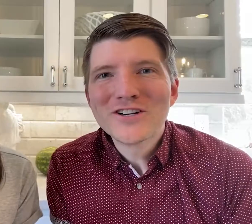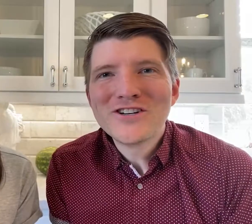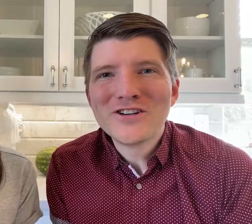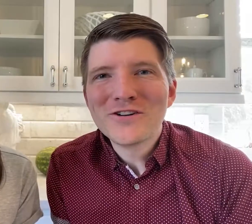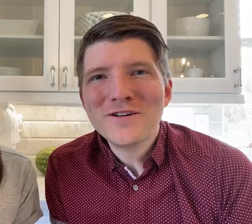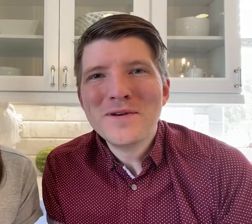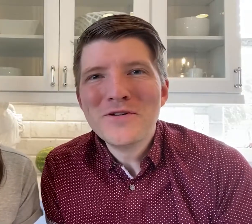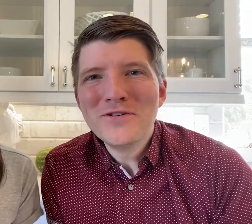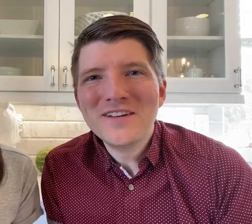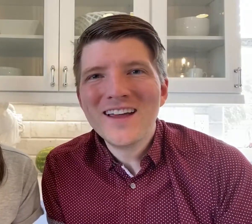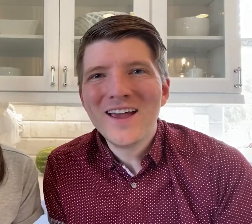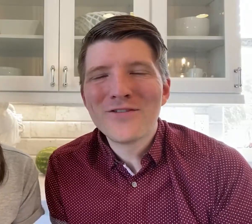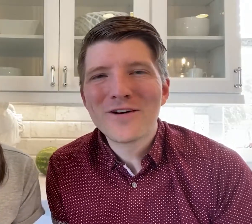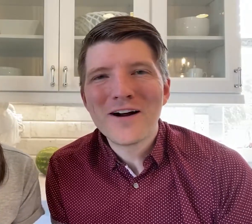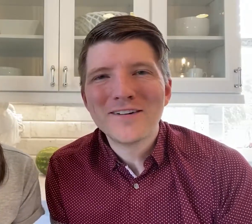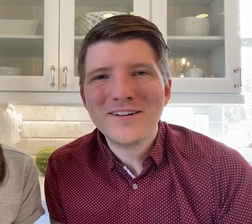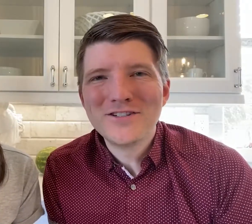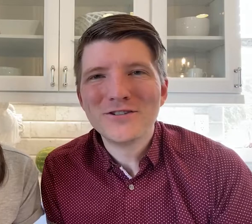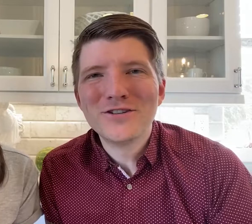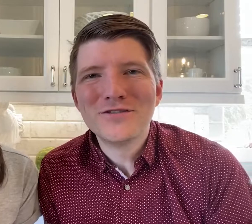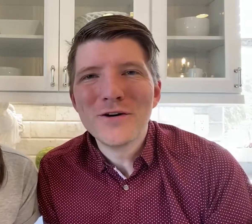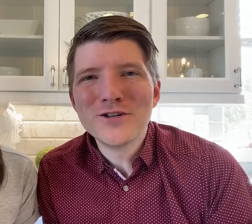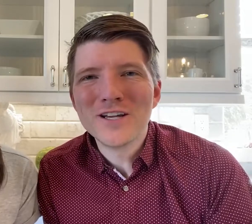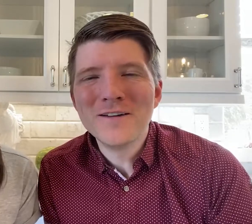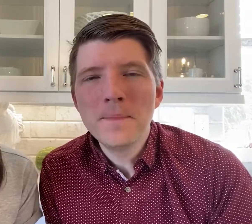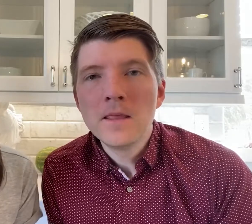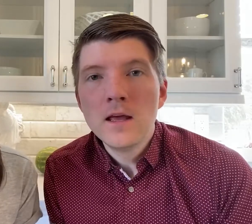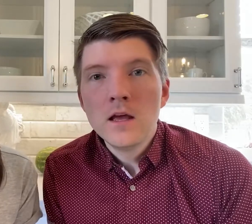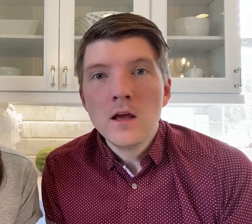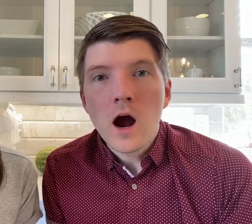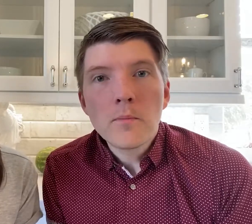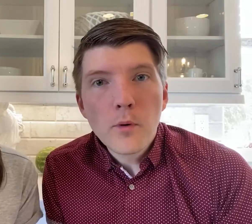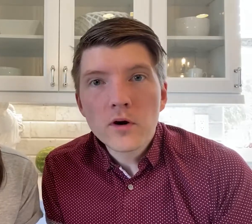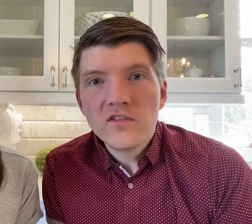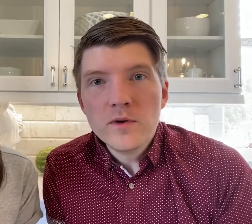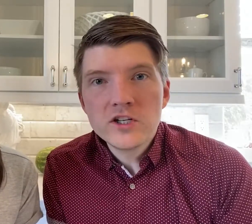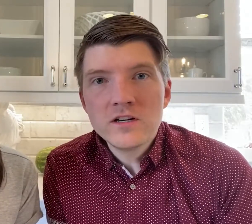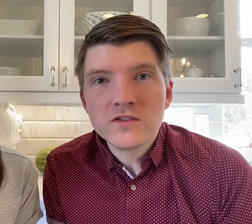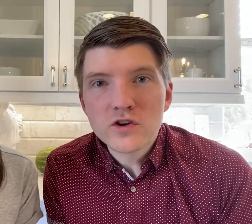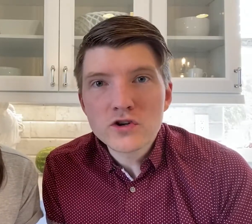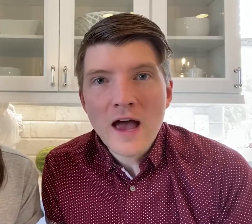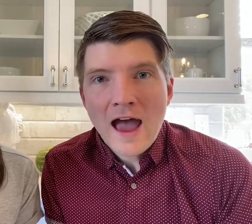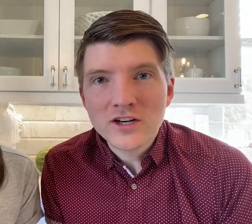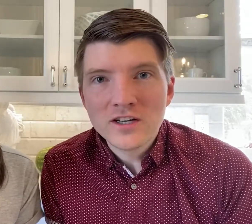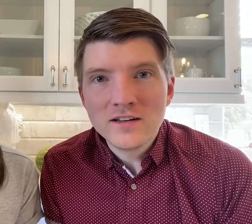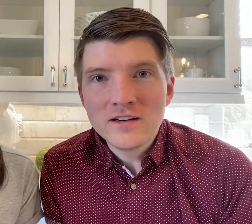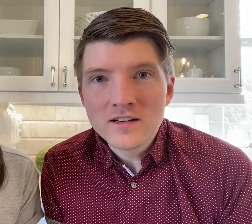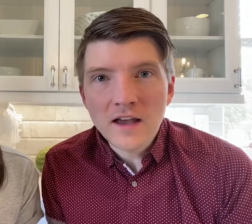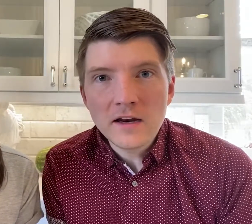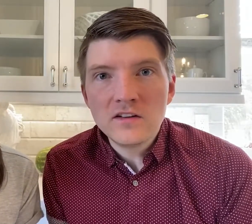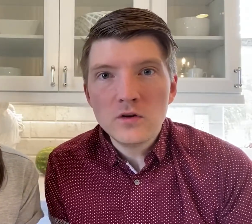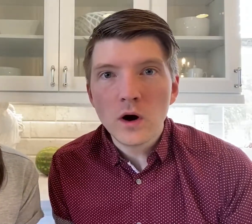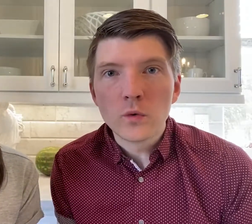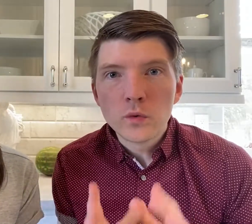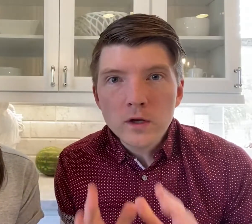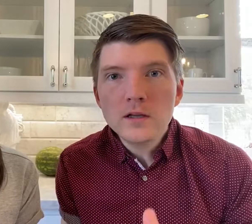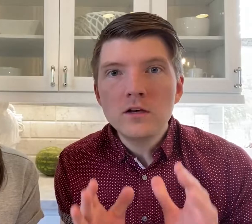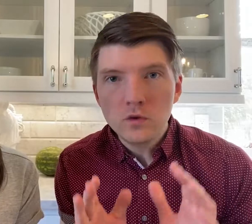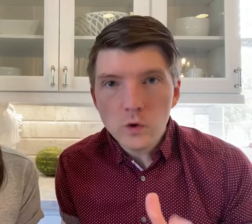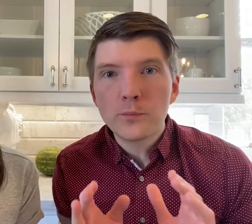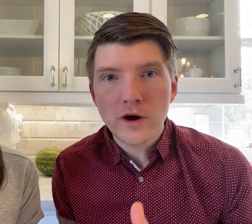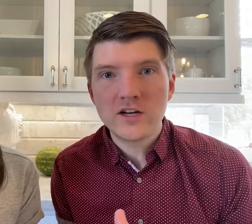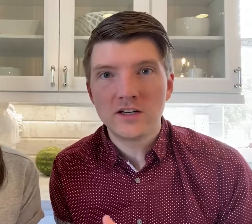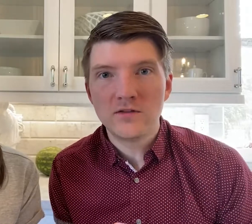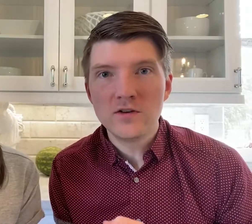Hi, church. So good to be with you today for our digital devotion. Our Board of Mission and Social Action decided to do a